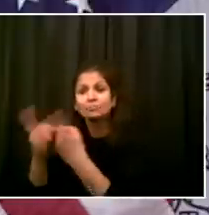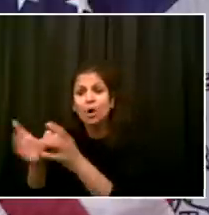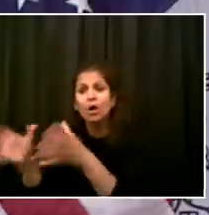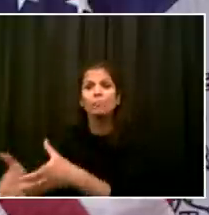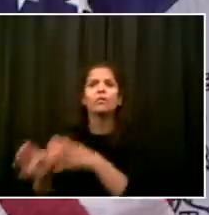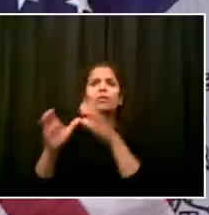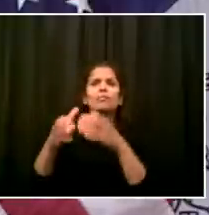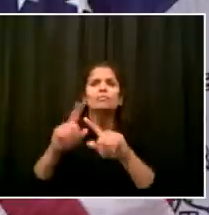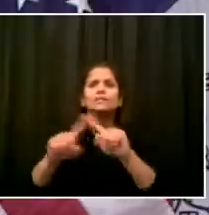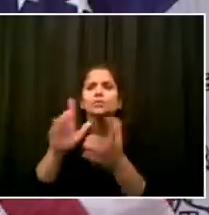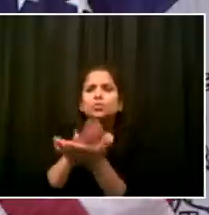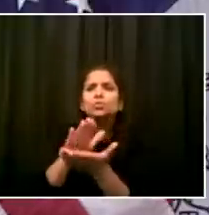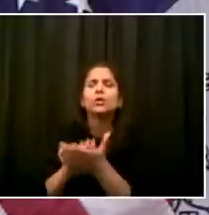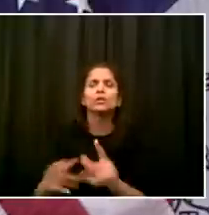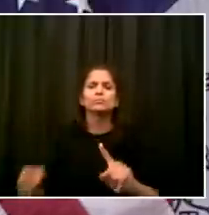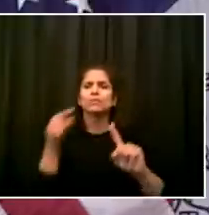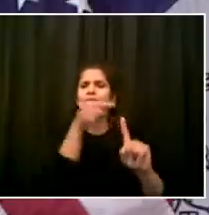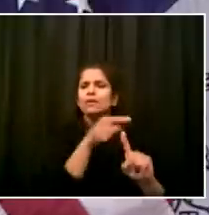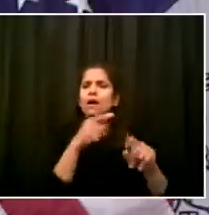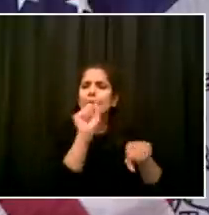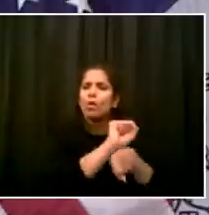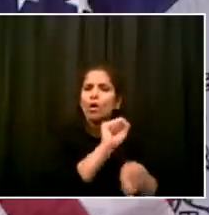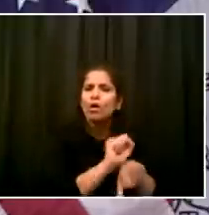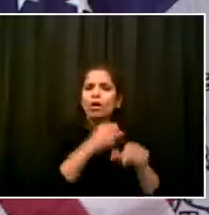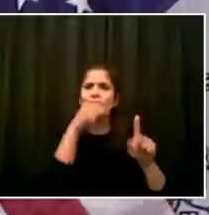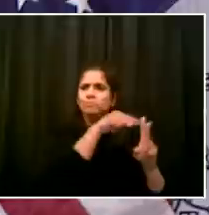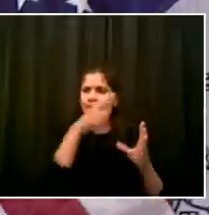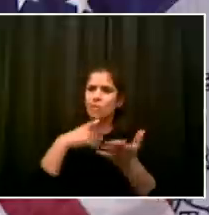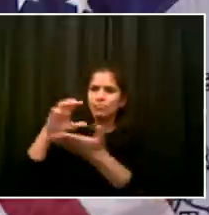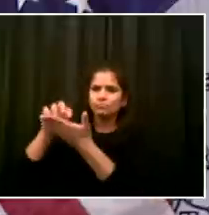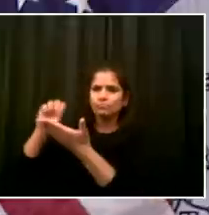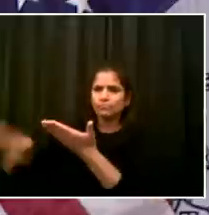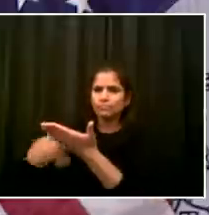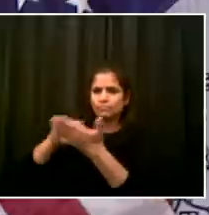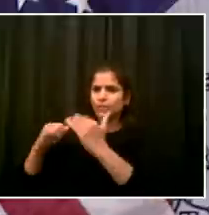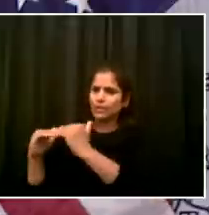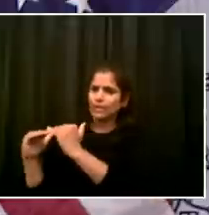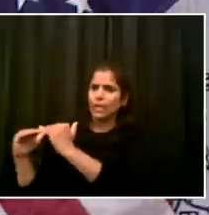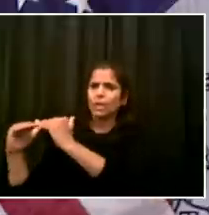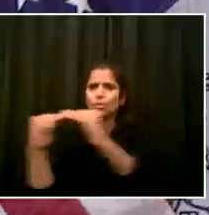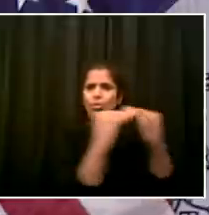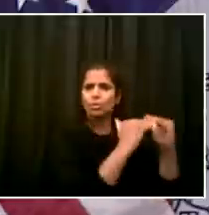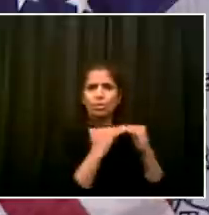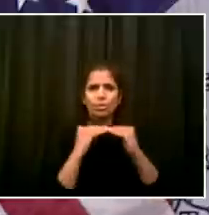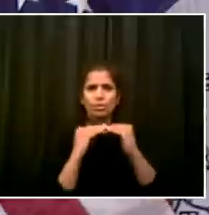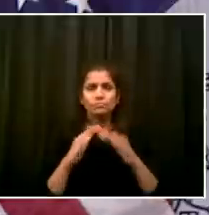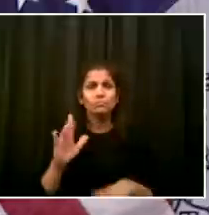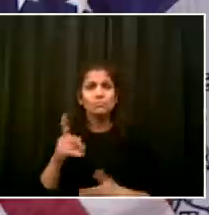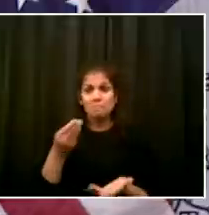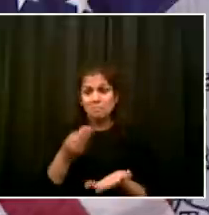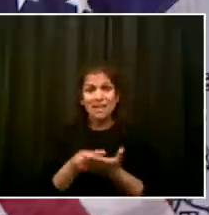point, nothing like that's ever happened in New York City history, and yet it's still not enough. So